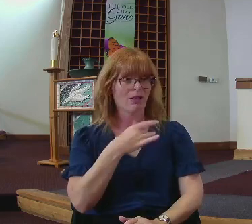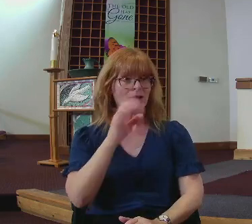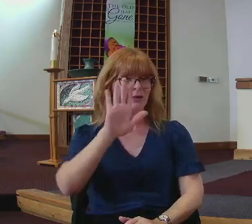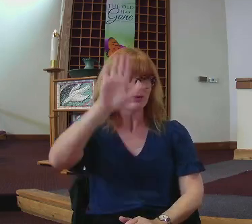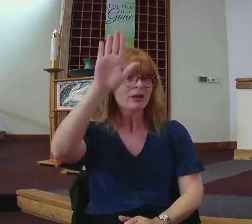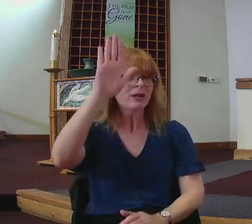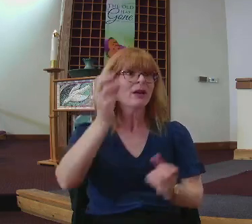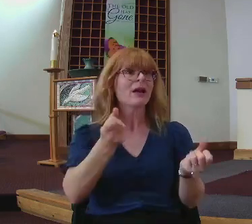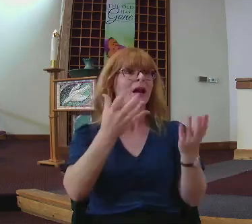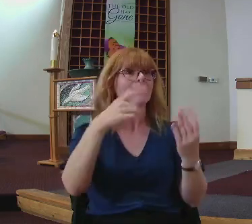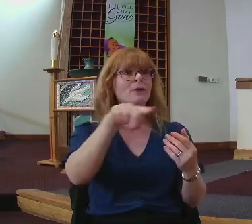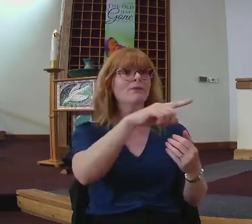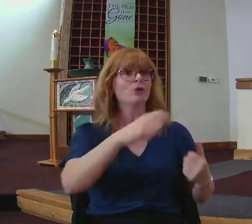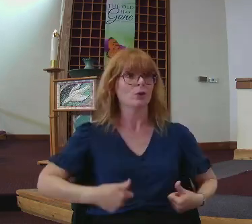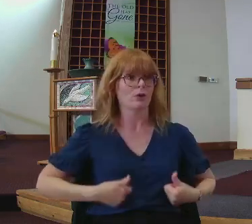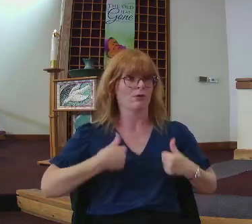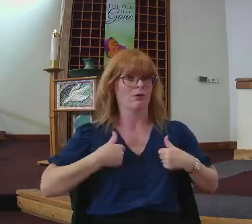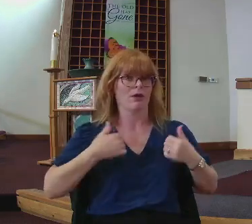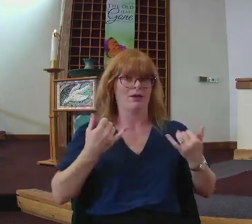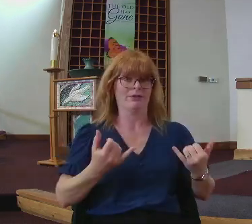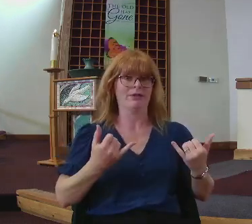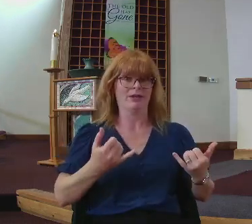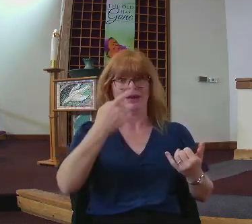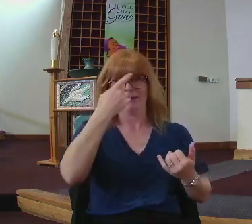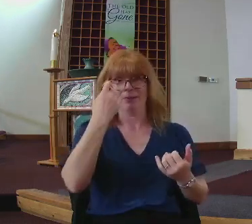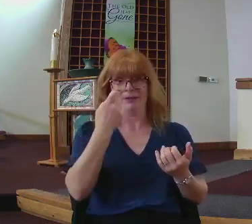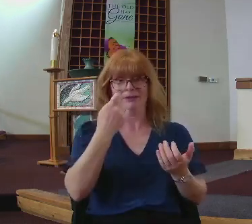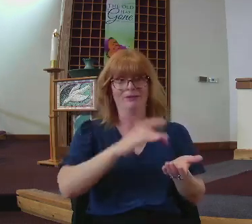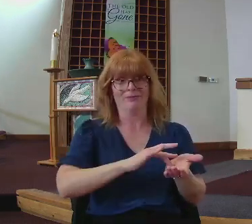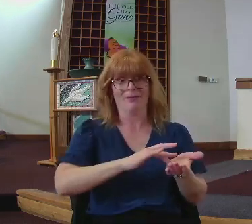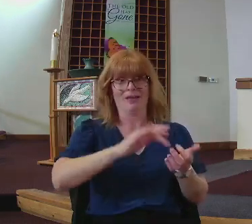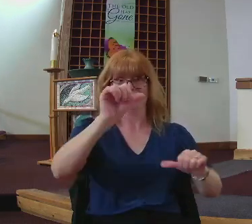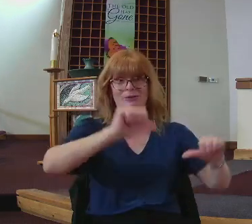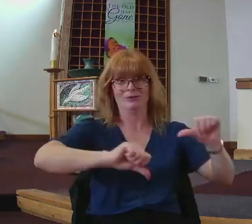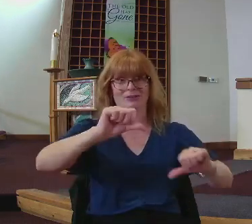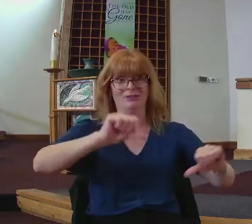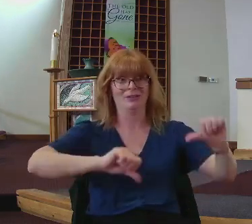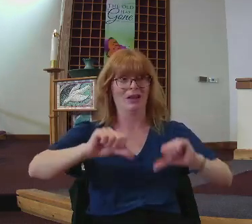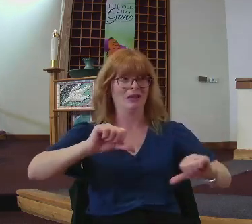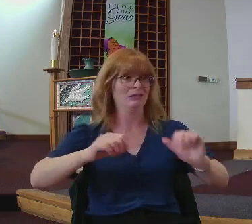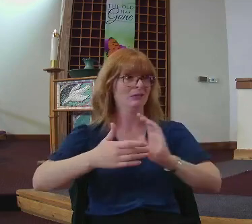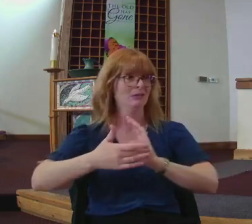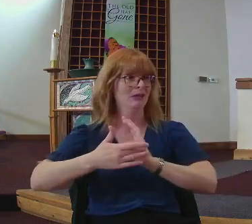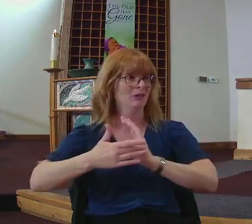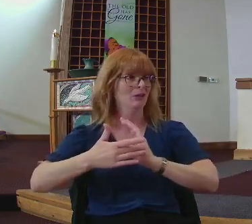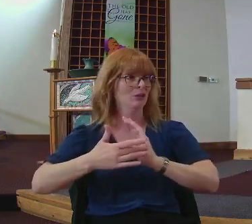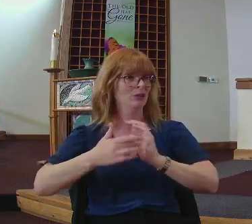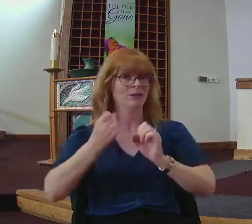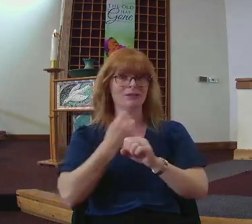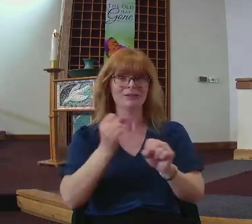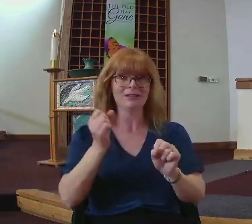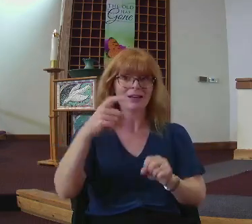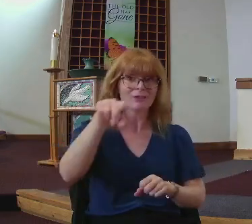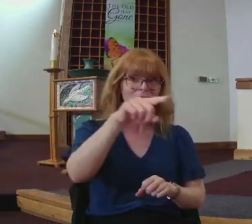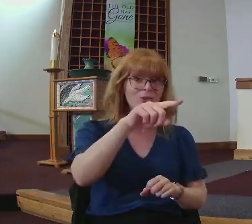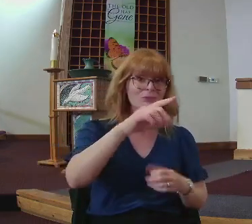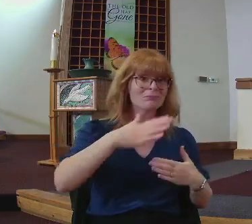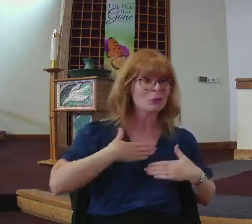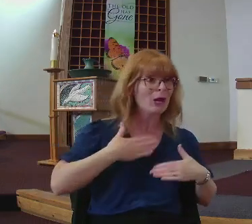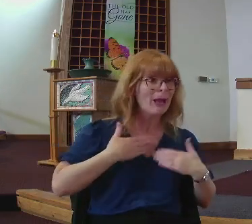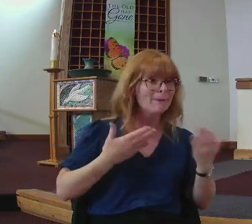are alive today because of medical science and technology? I'm just curious. Happy